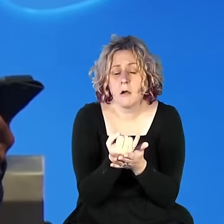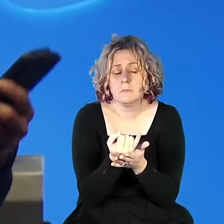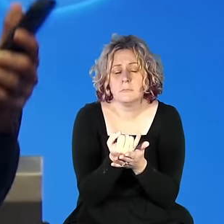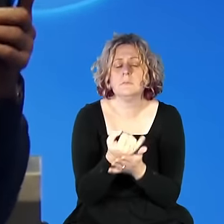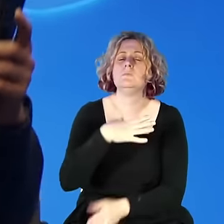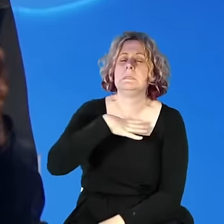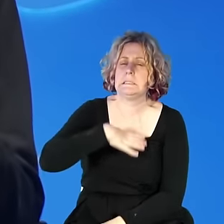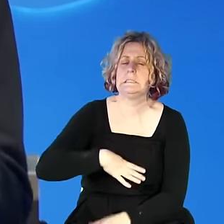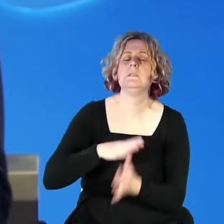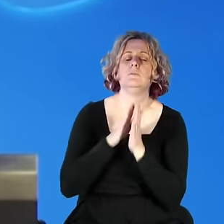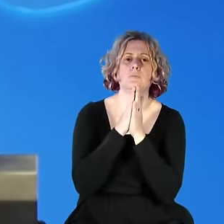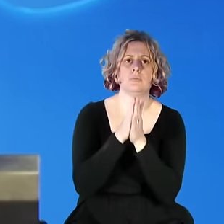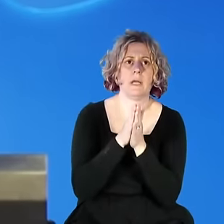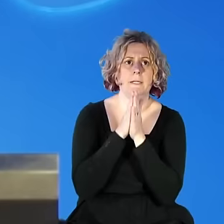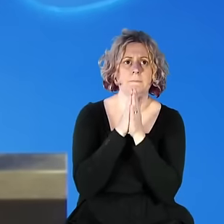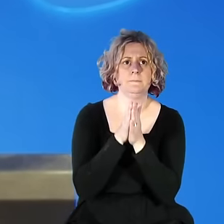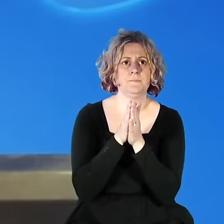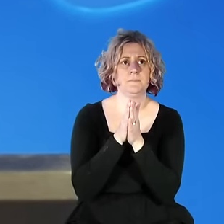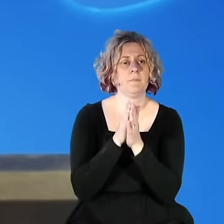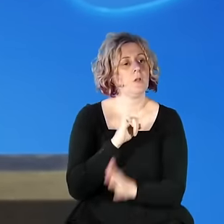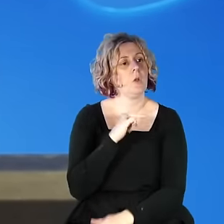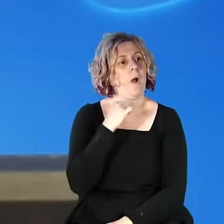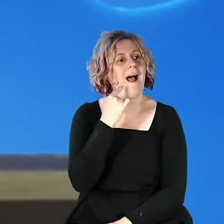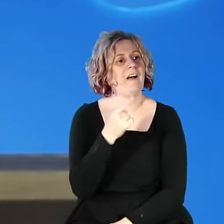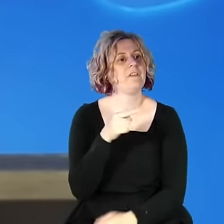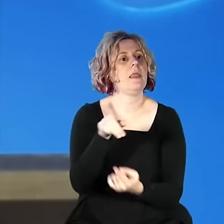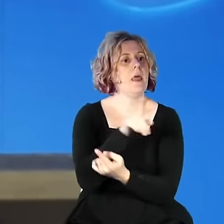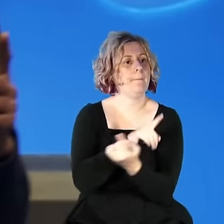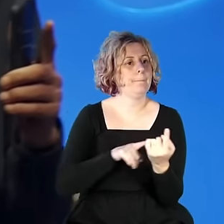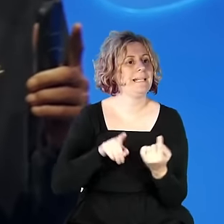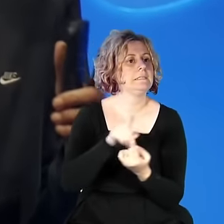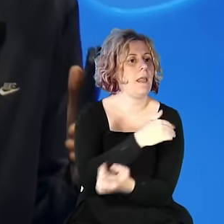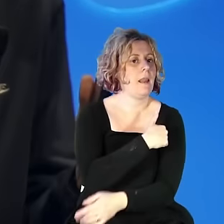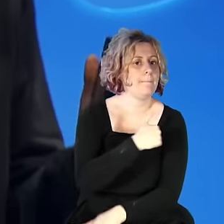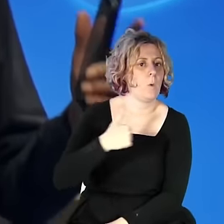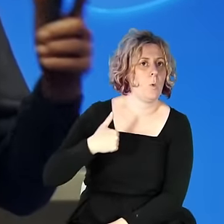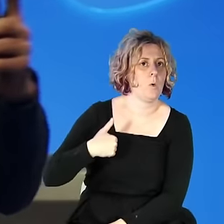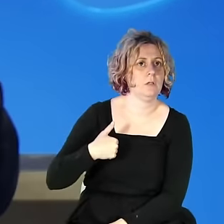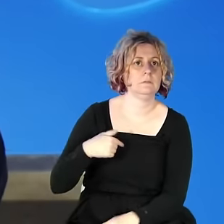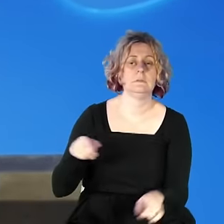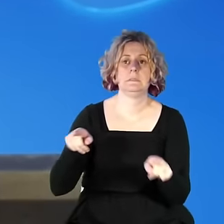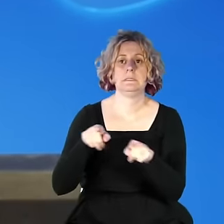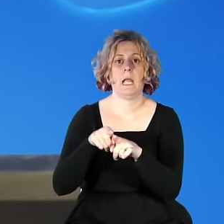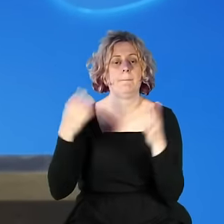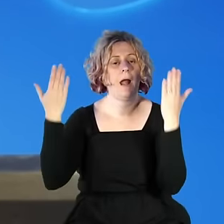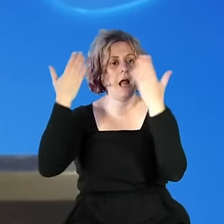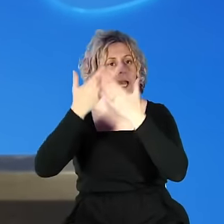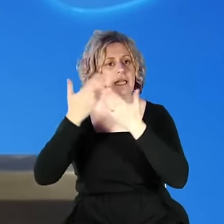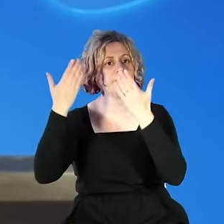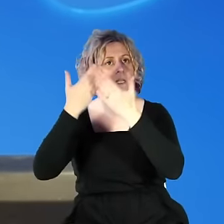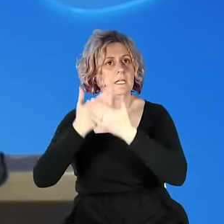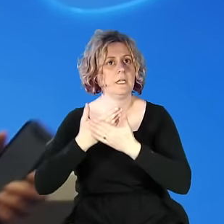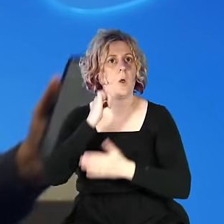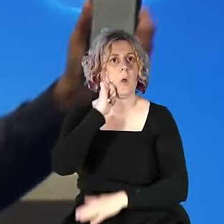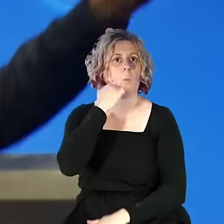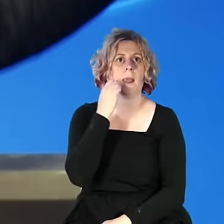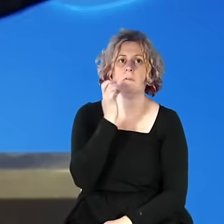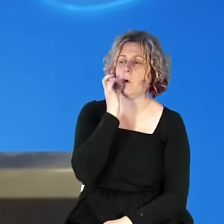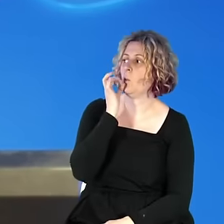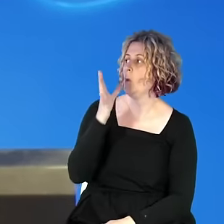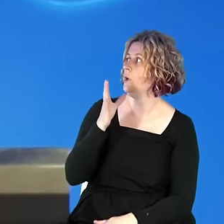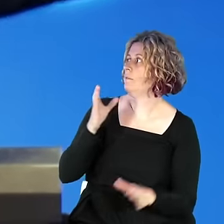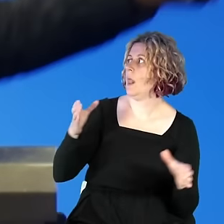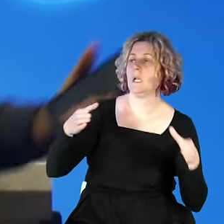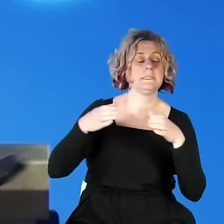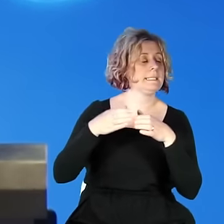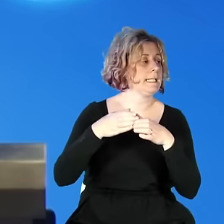after each main meeting, that is in the morning, and then the evening meeting, there will be a wonderful team. They are right over